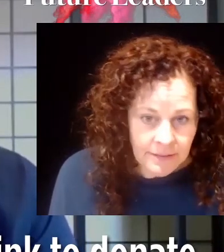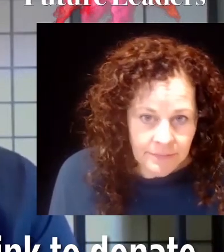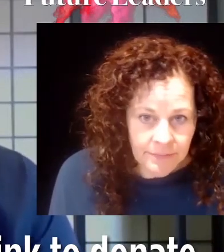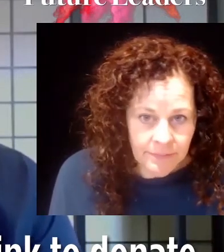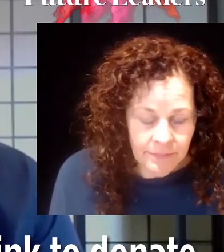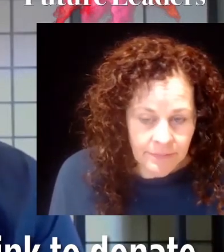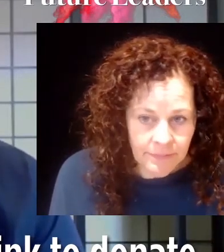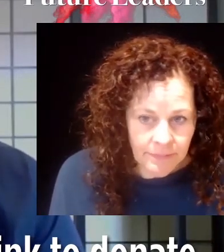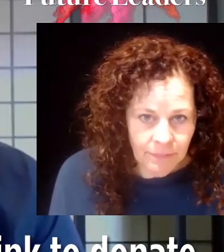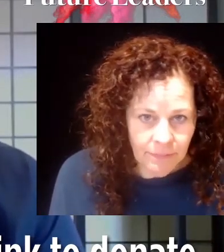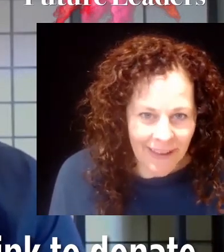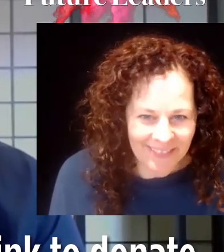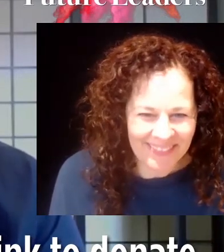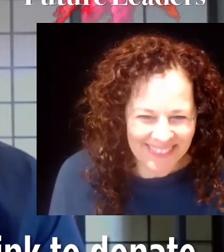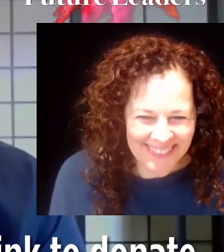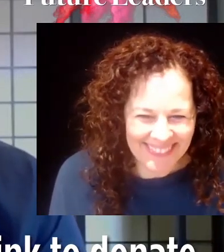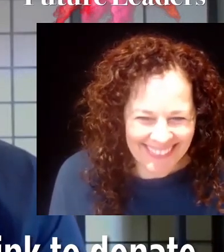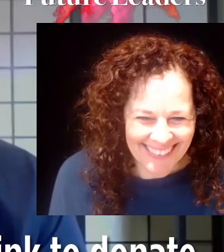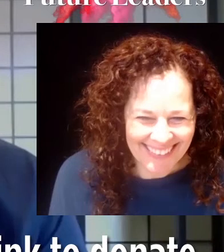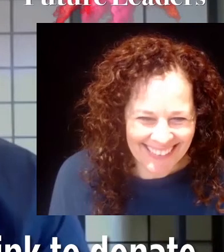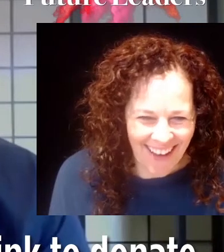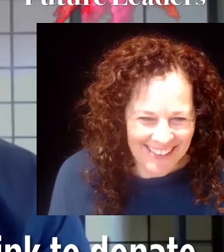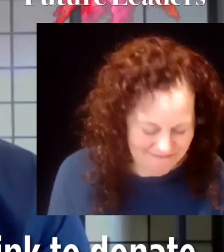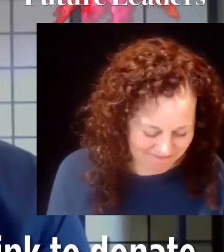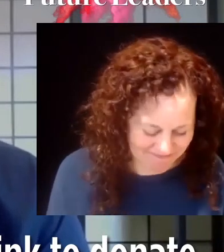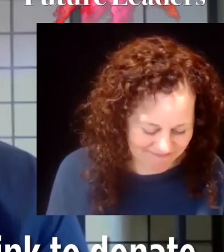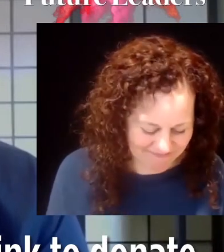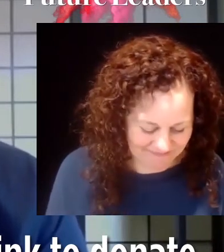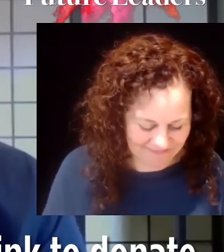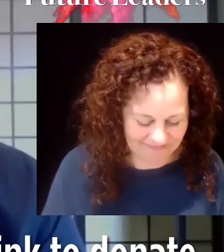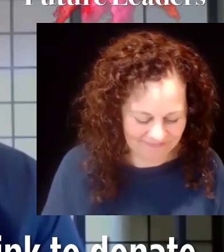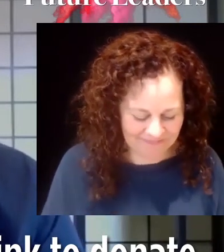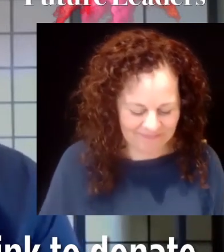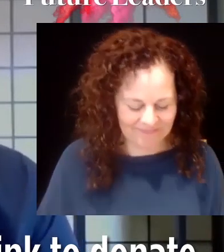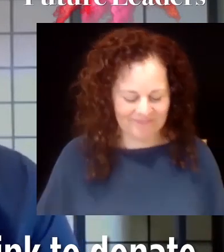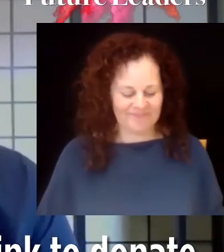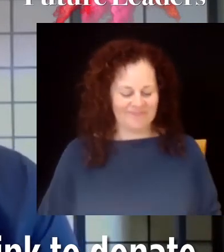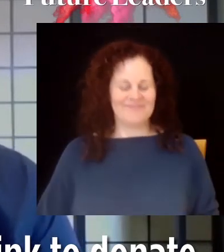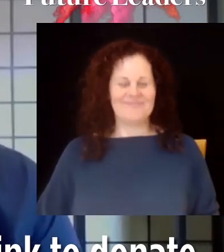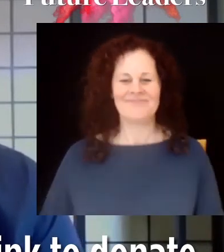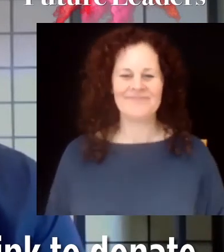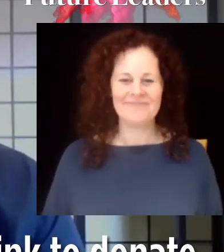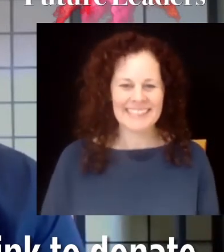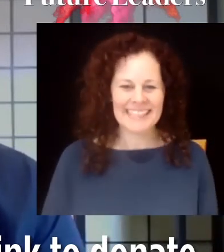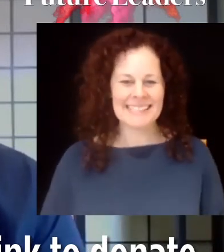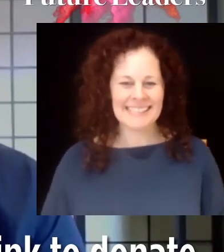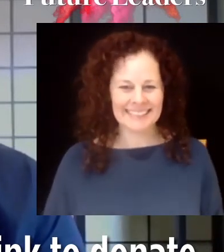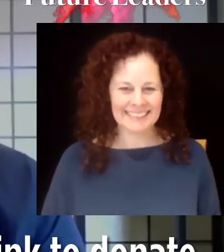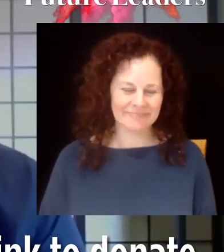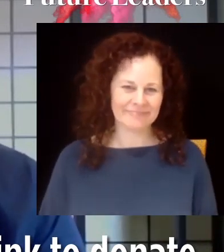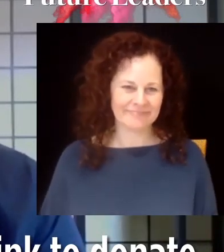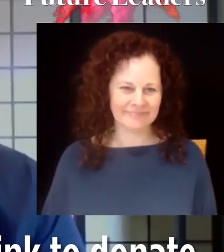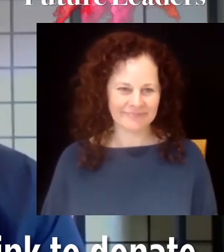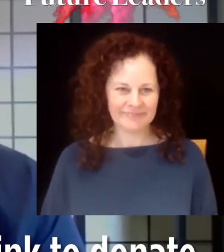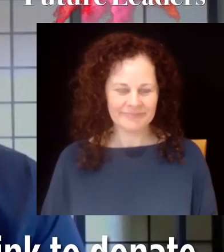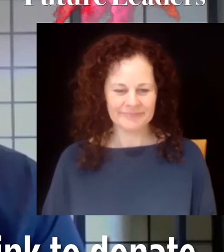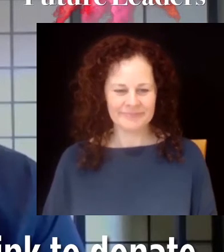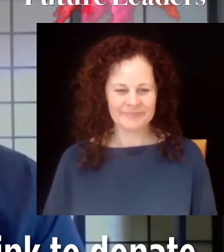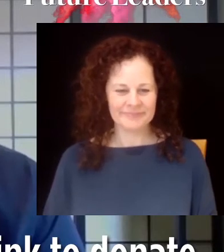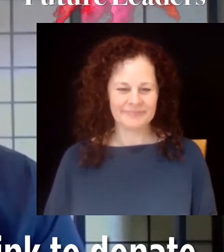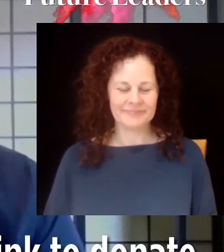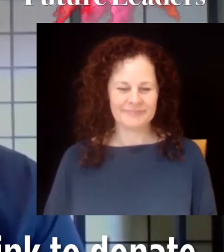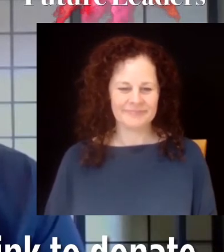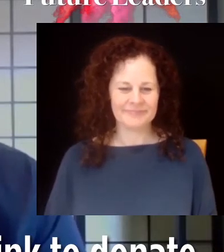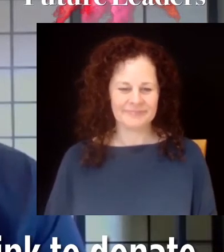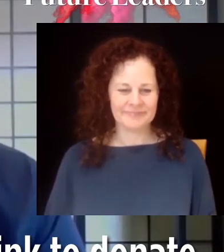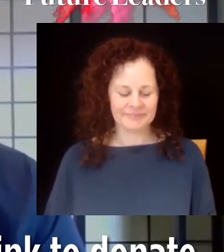of Zoom classes to finish their degrees. As we know, many of these graduates will not have the opportunity to participate in their college graduation ceremonies